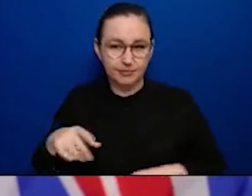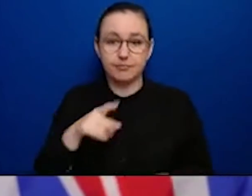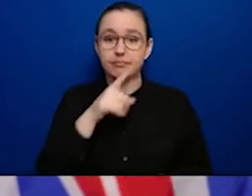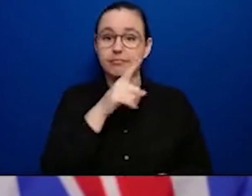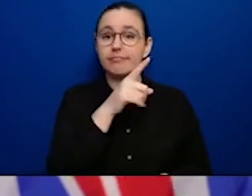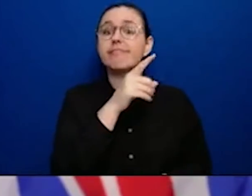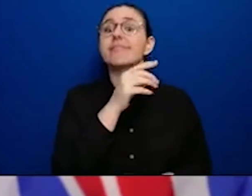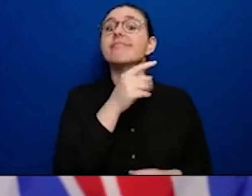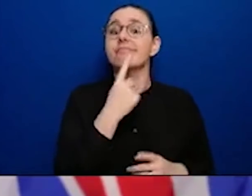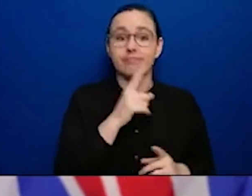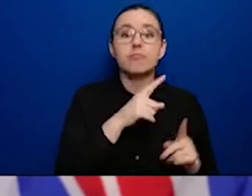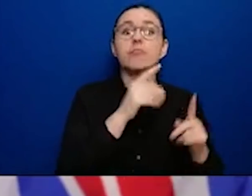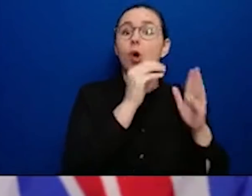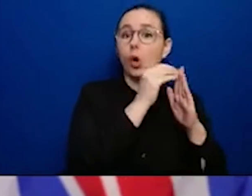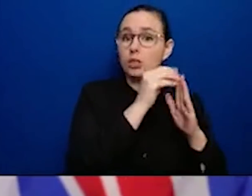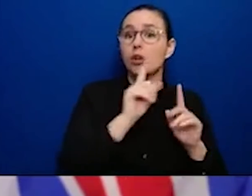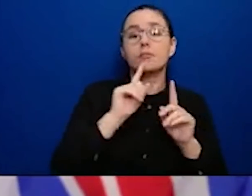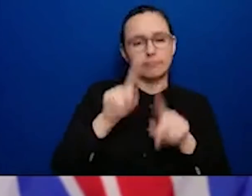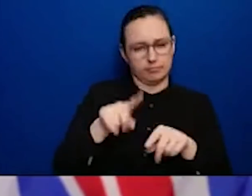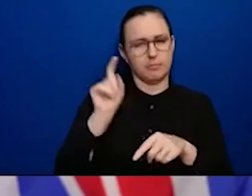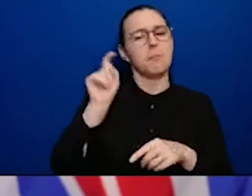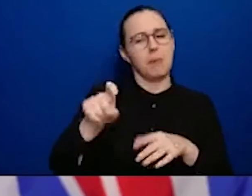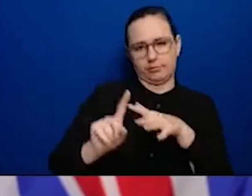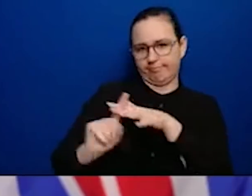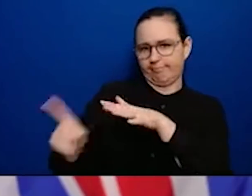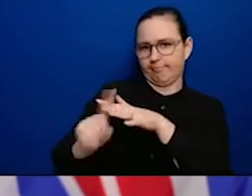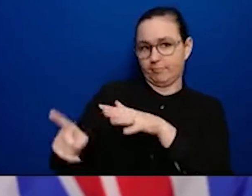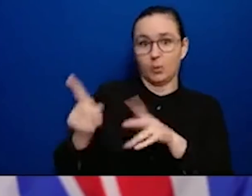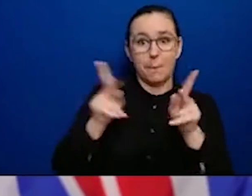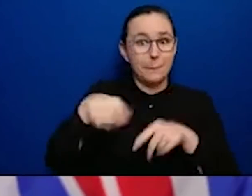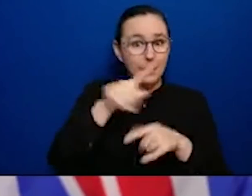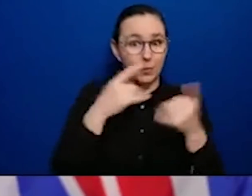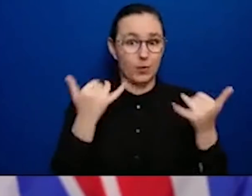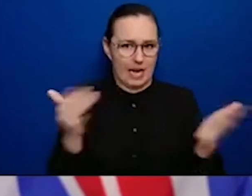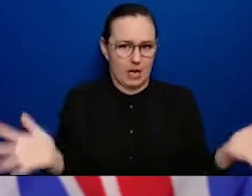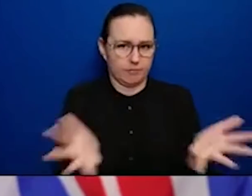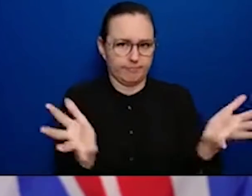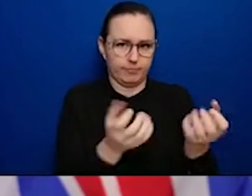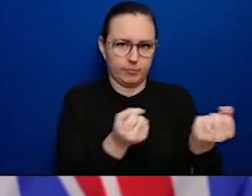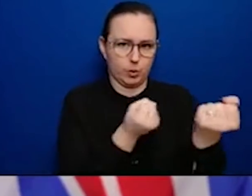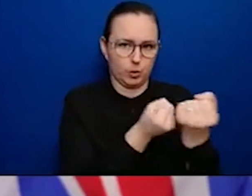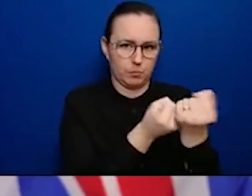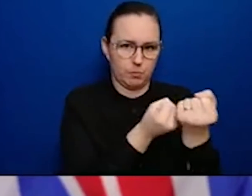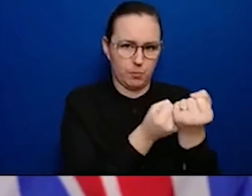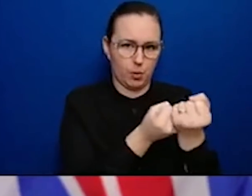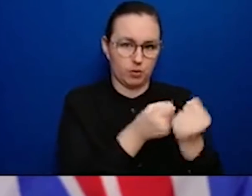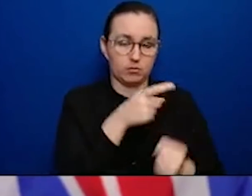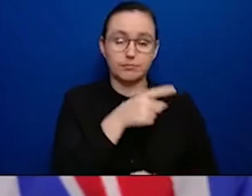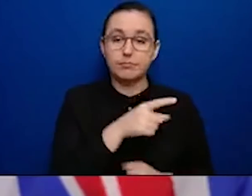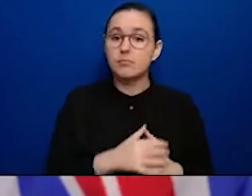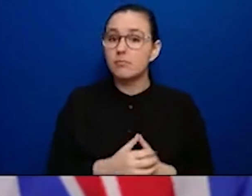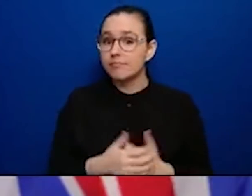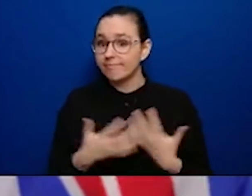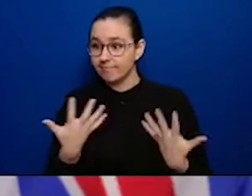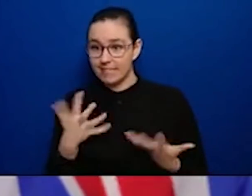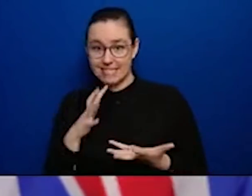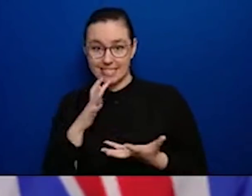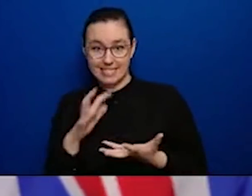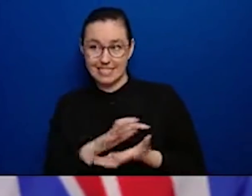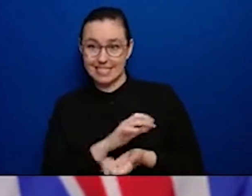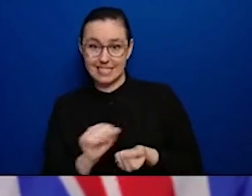late yesterday in the Birkin area, and those residents are receiving supports. But the full extent of the damage from this latest storm remains